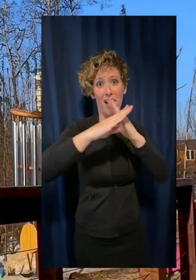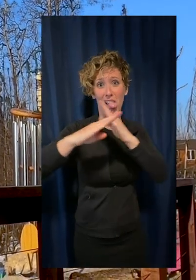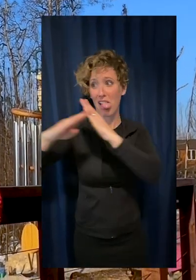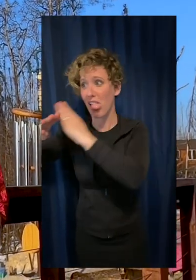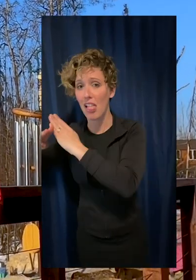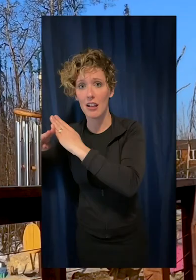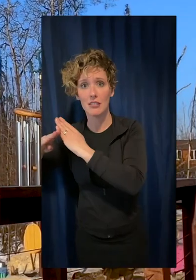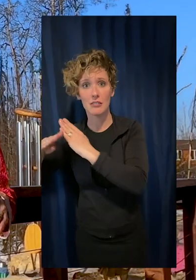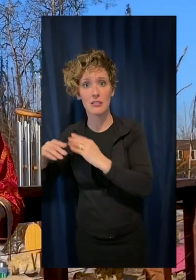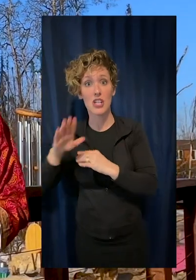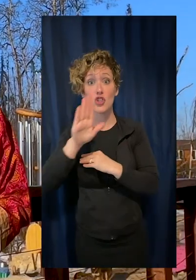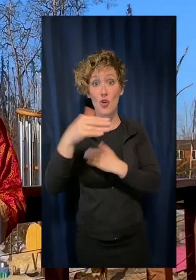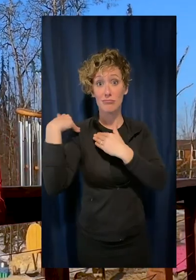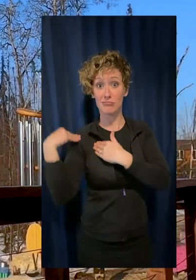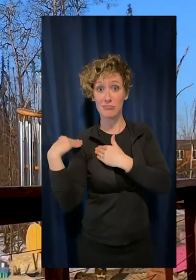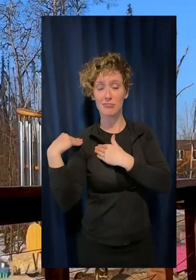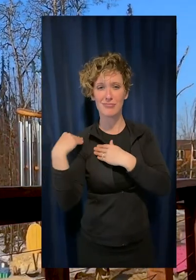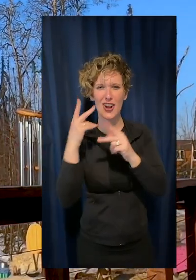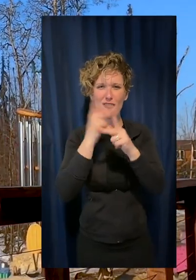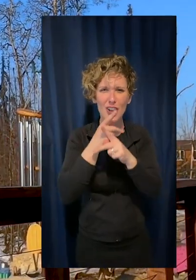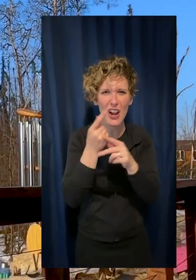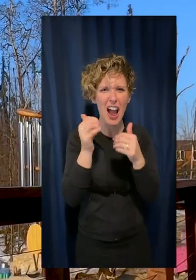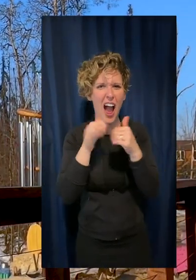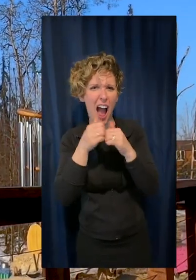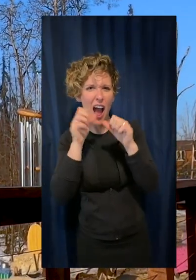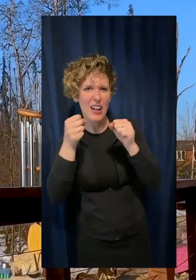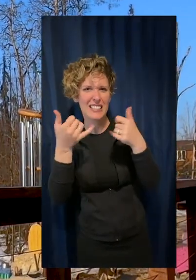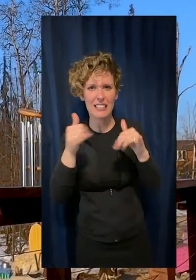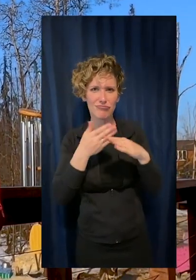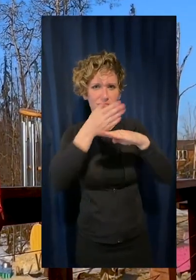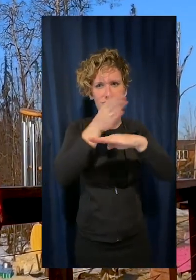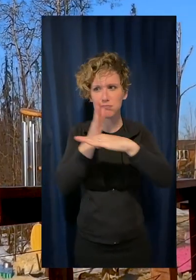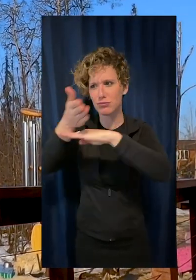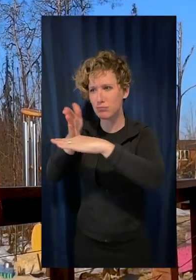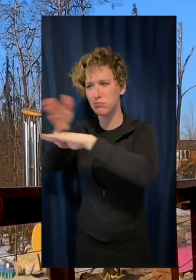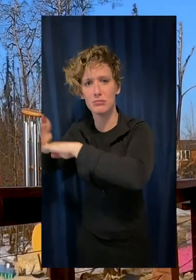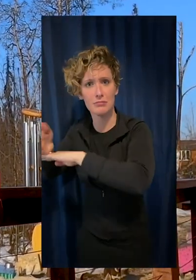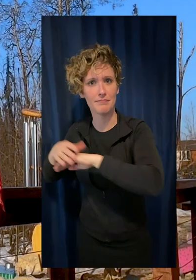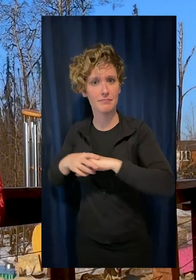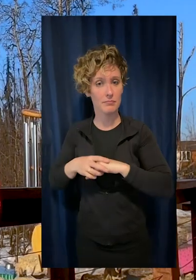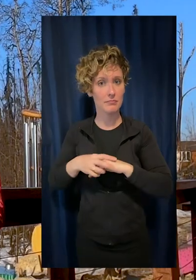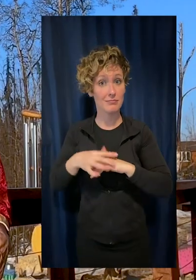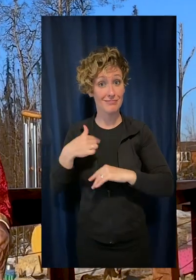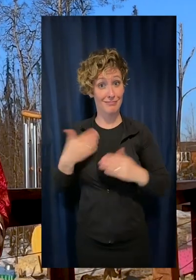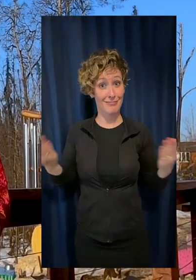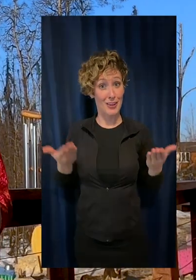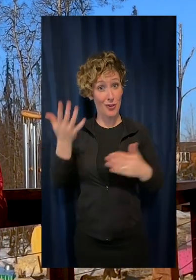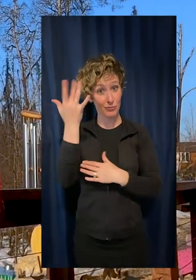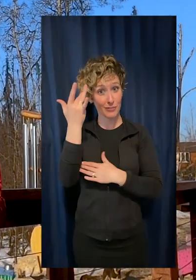it. So I just wanted to encourage you. I know that you are